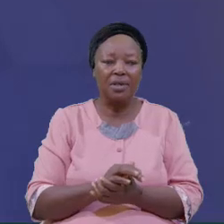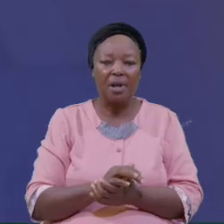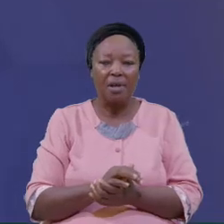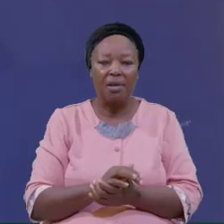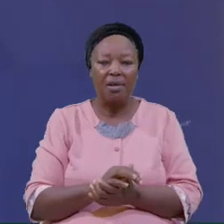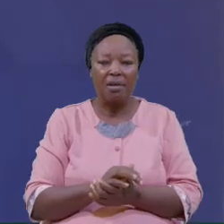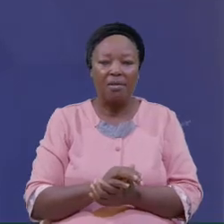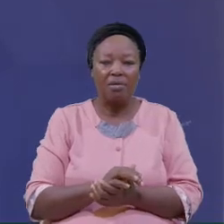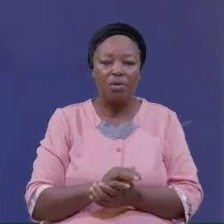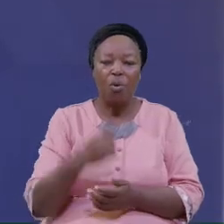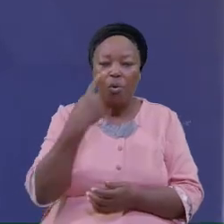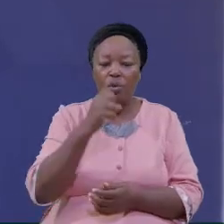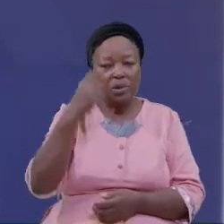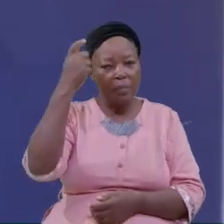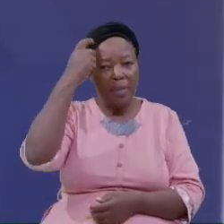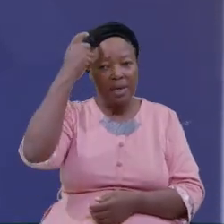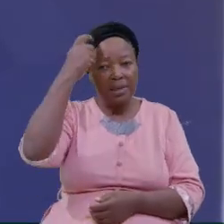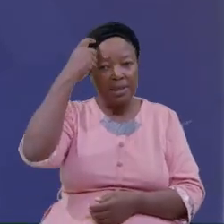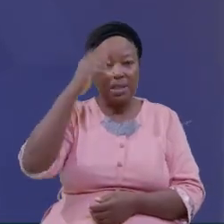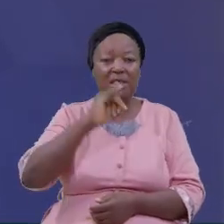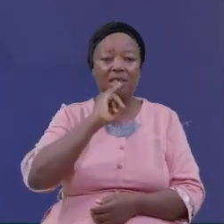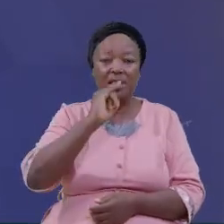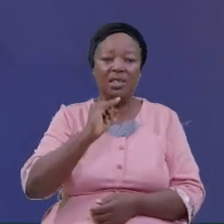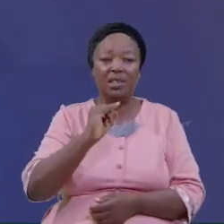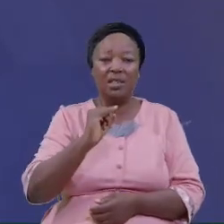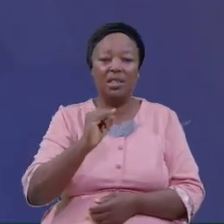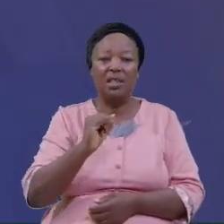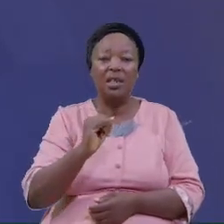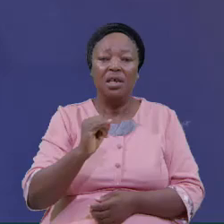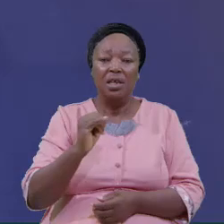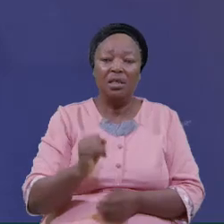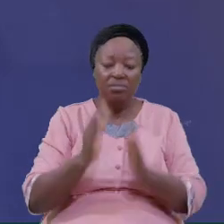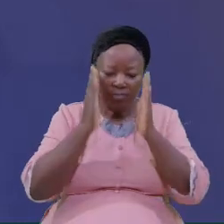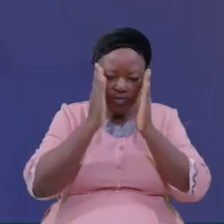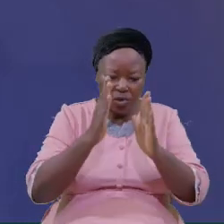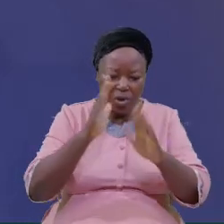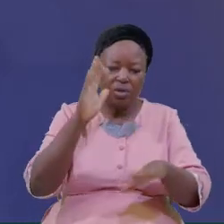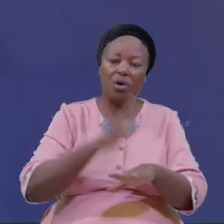Whose mind is stayed on thee,